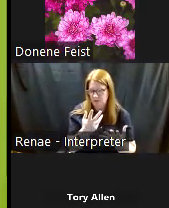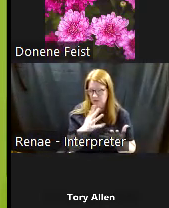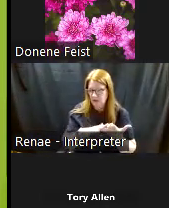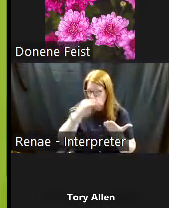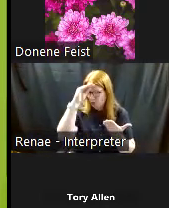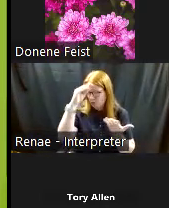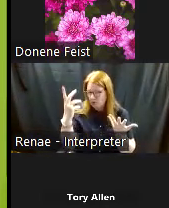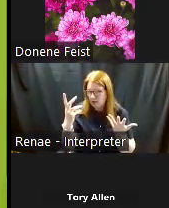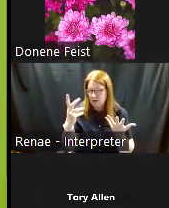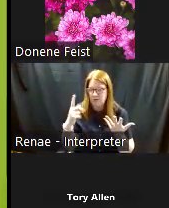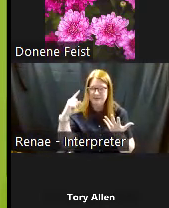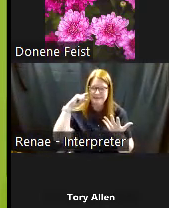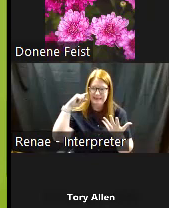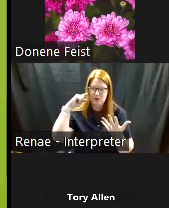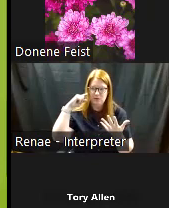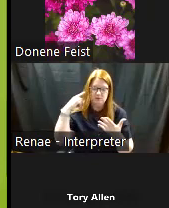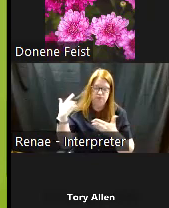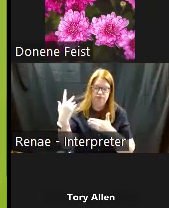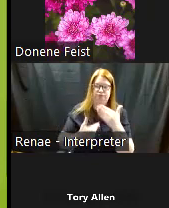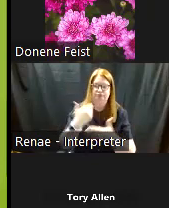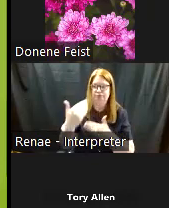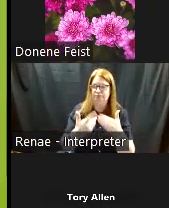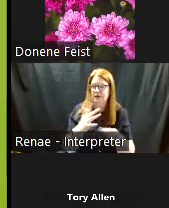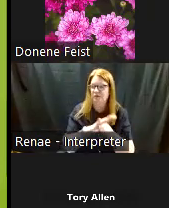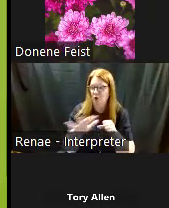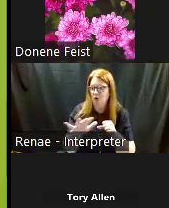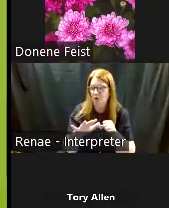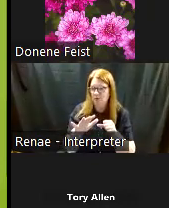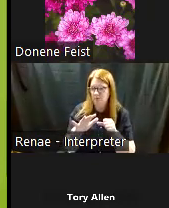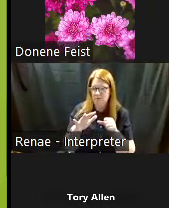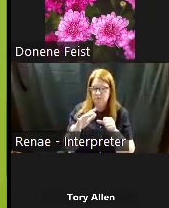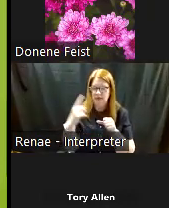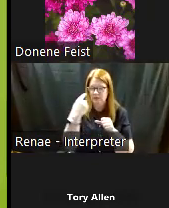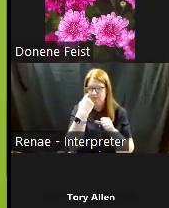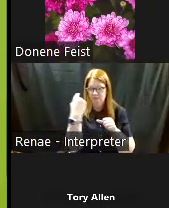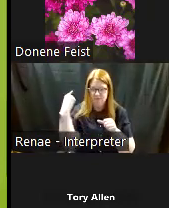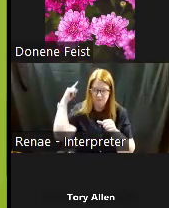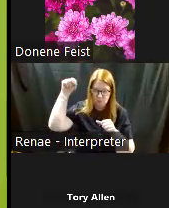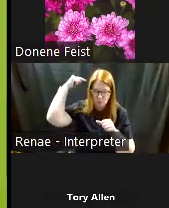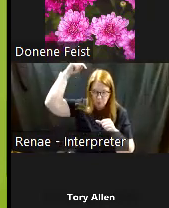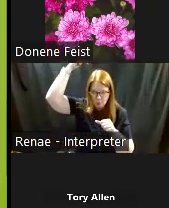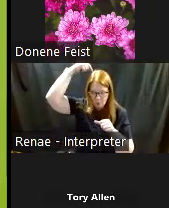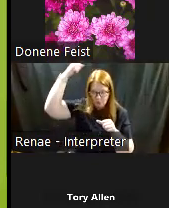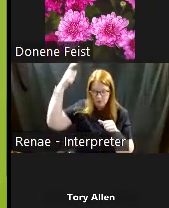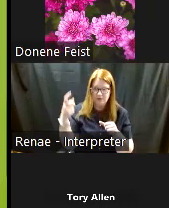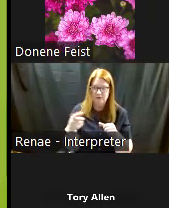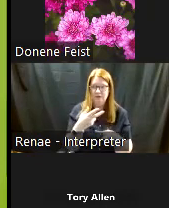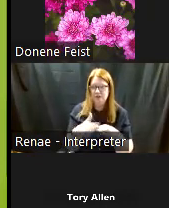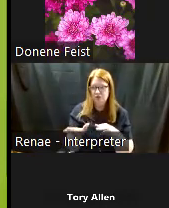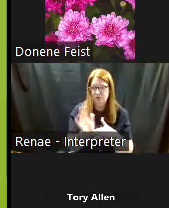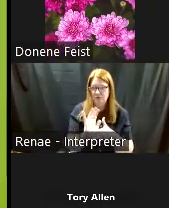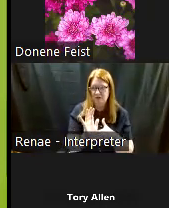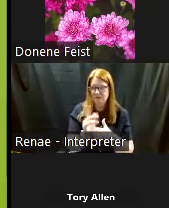about how sound is traveling through the entire pathway and into the brain. So we'll watch this short little video clip together here. It's